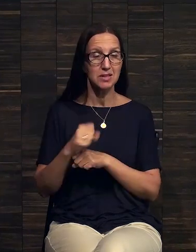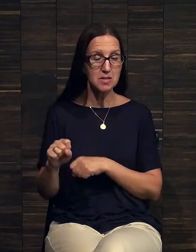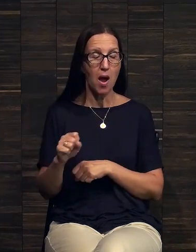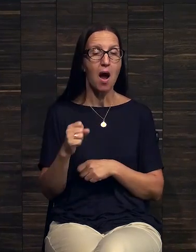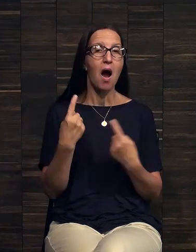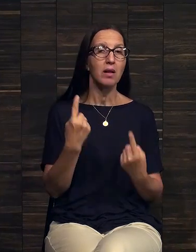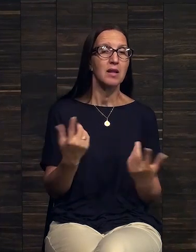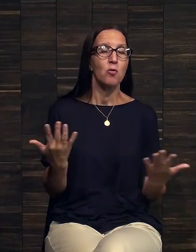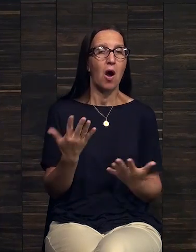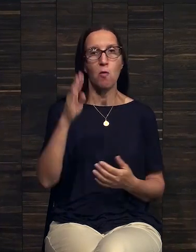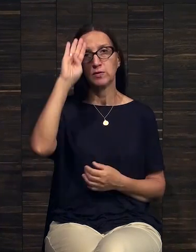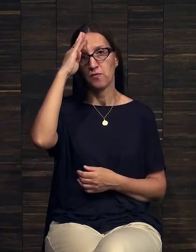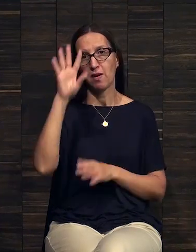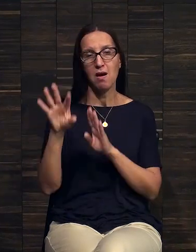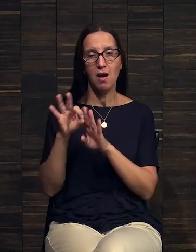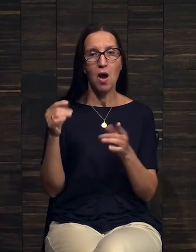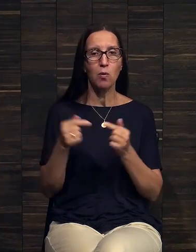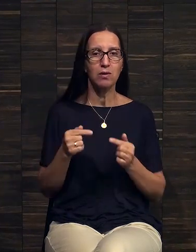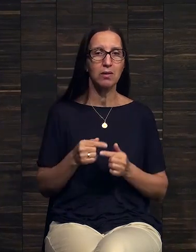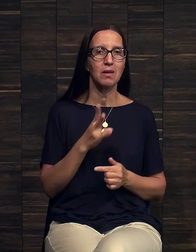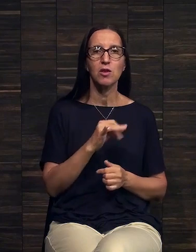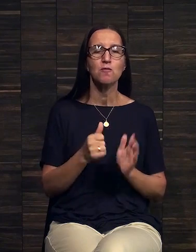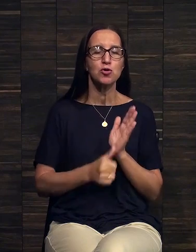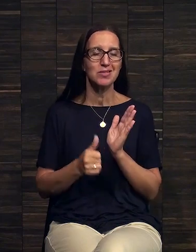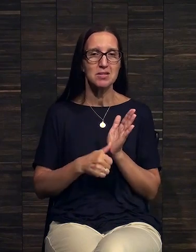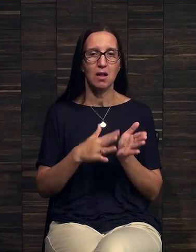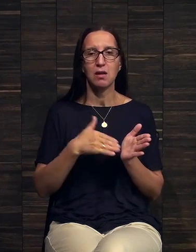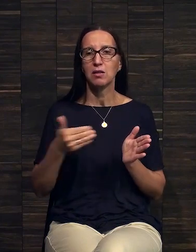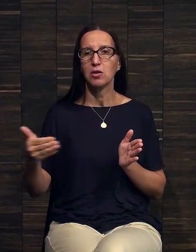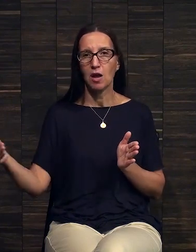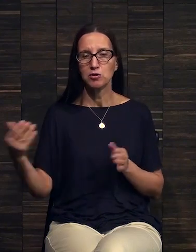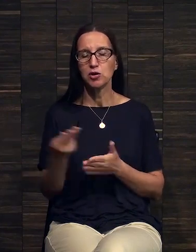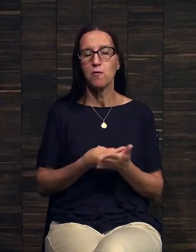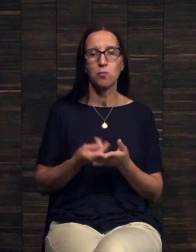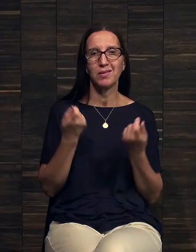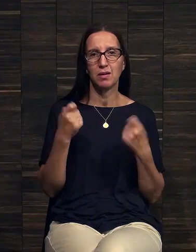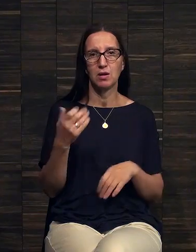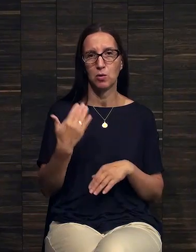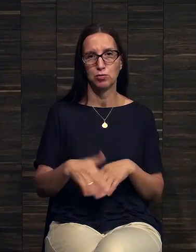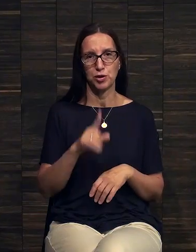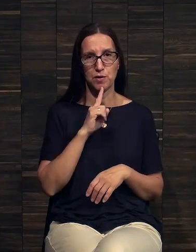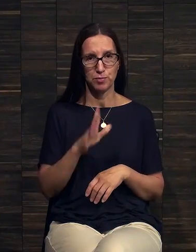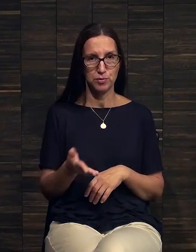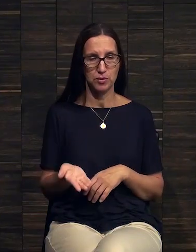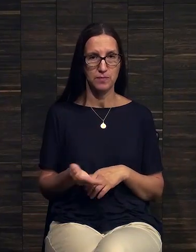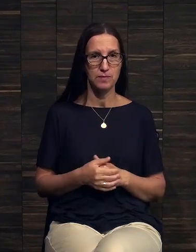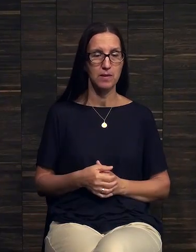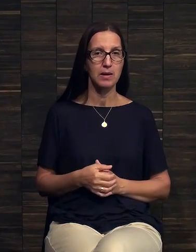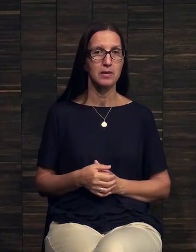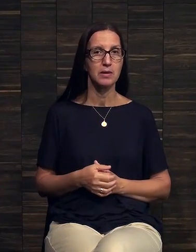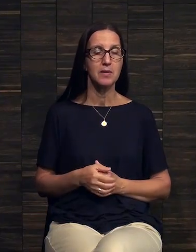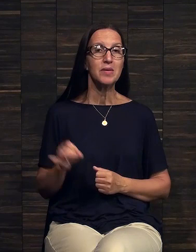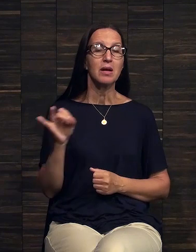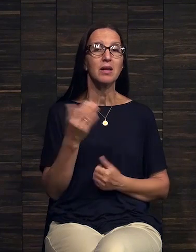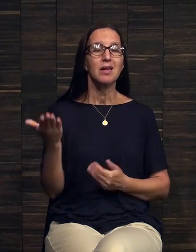the 40s, the Nazi, but in the 60s, neither 60s nor further on, we will not have it